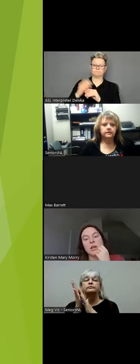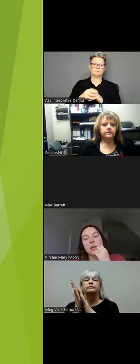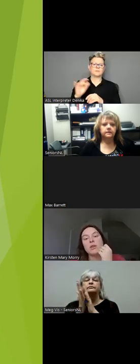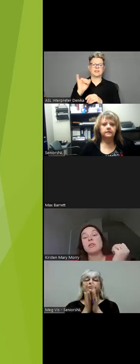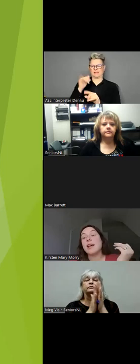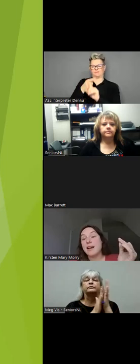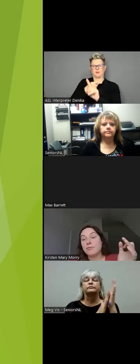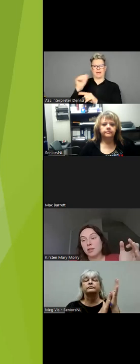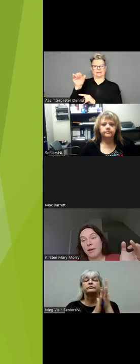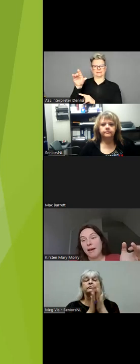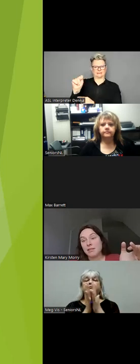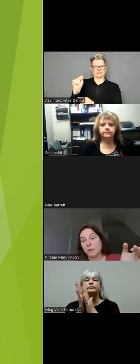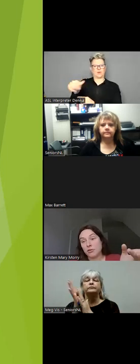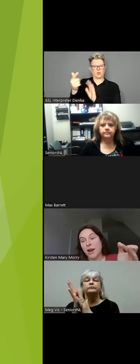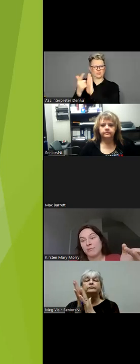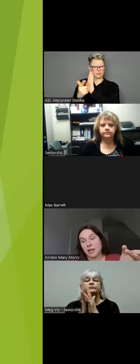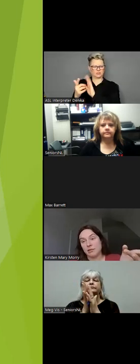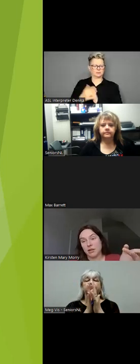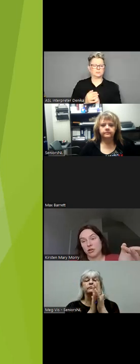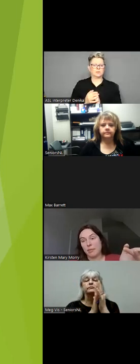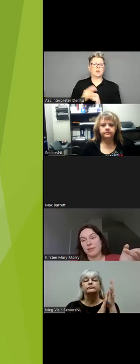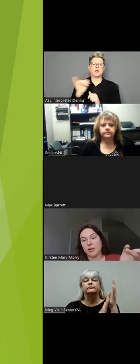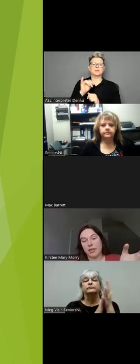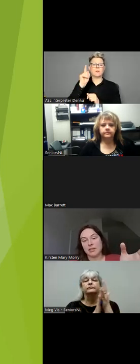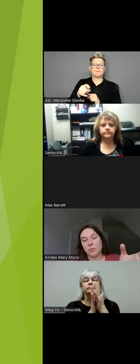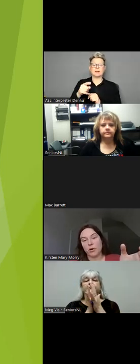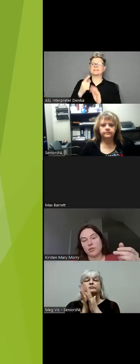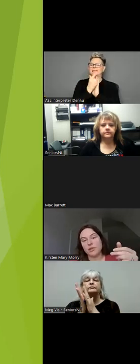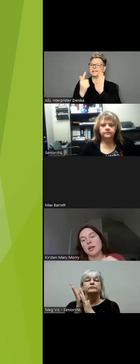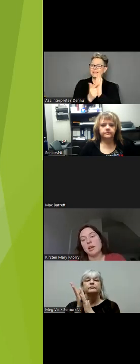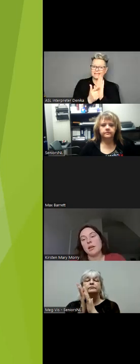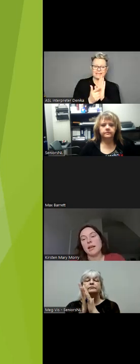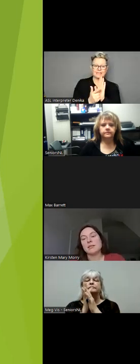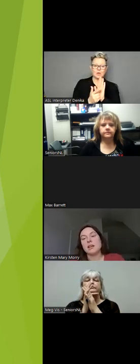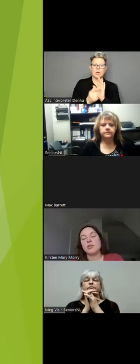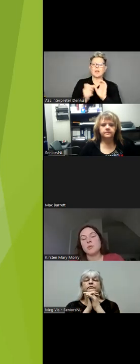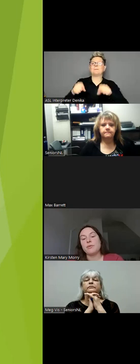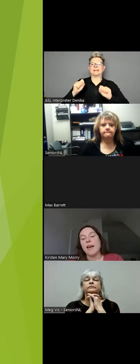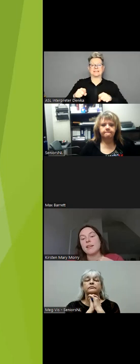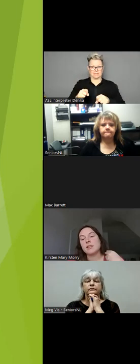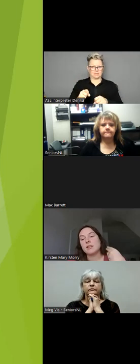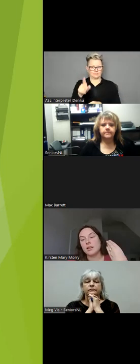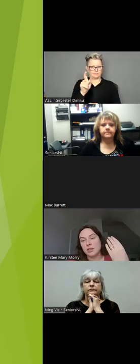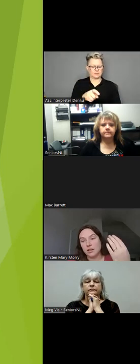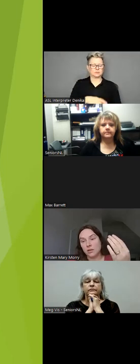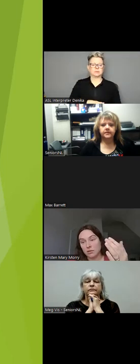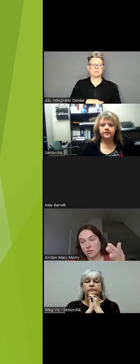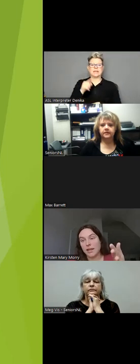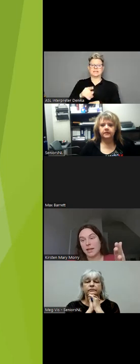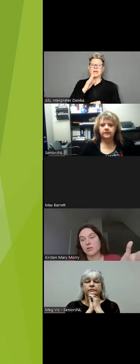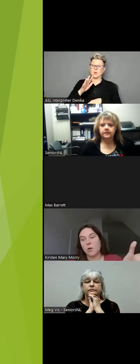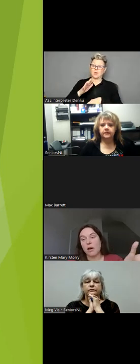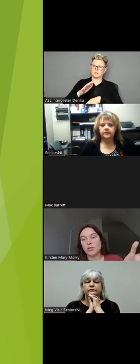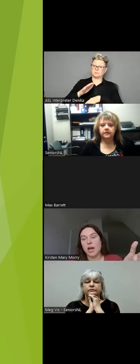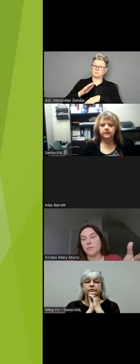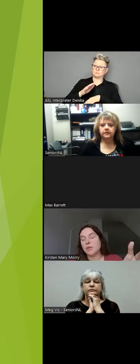legislation. You need to have legal capacity when you're drafting the Enduring Power of Attorney. That's important. It doesn't come into effect until